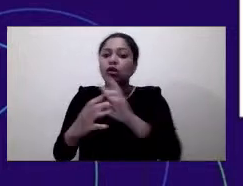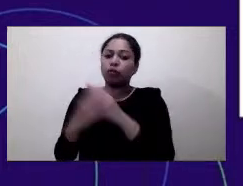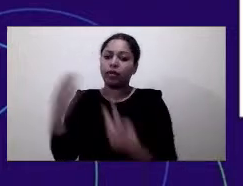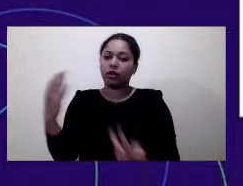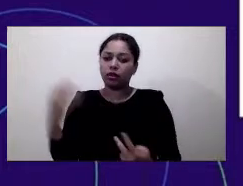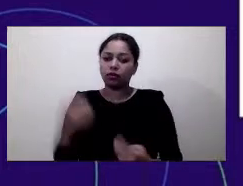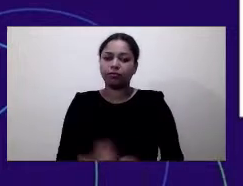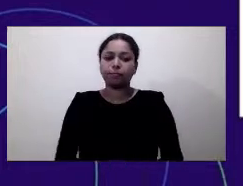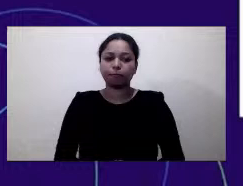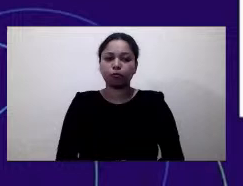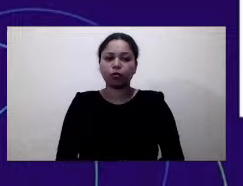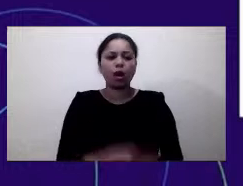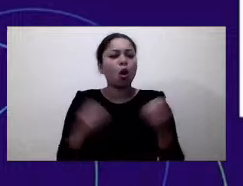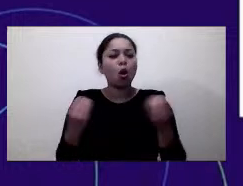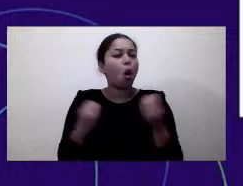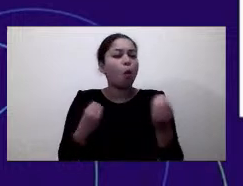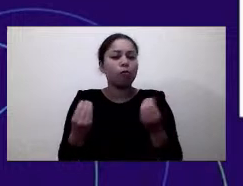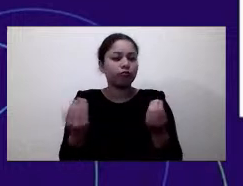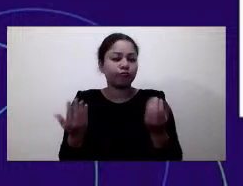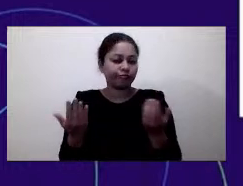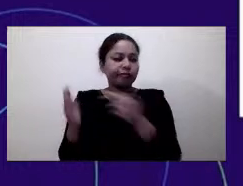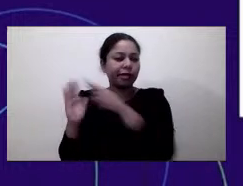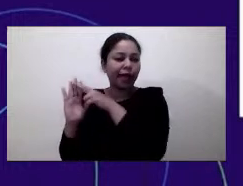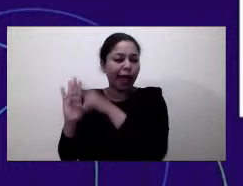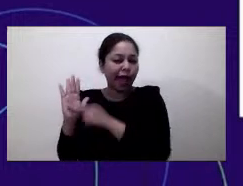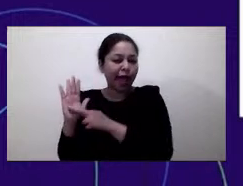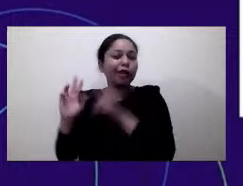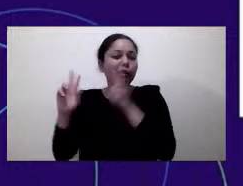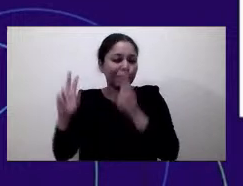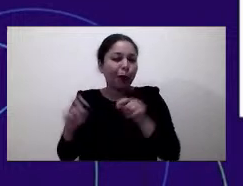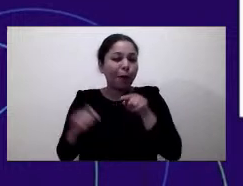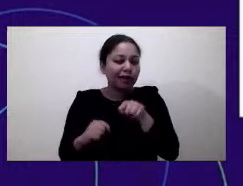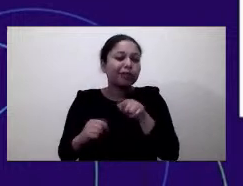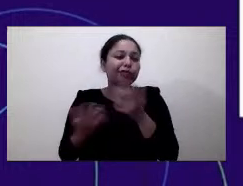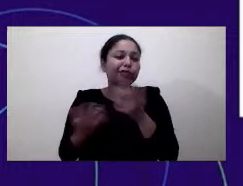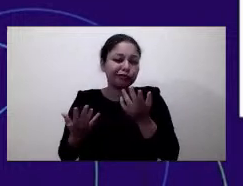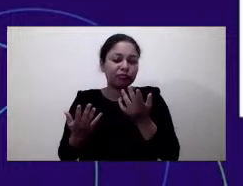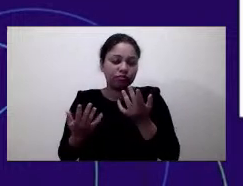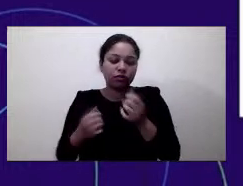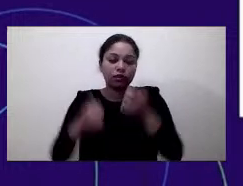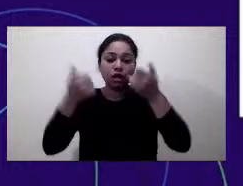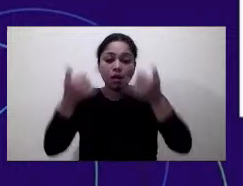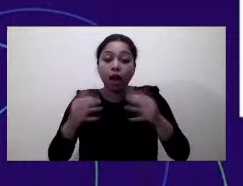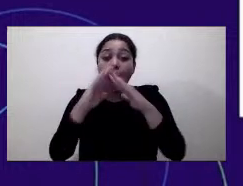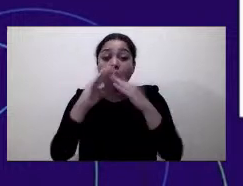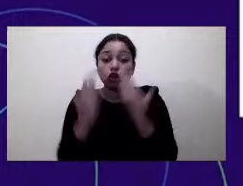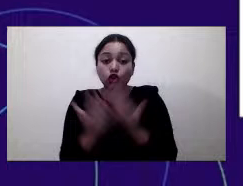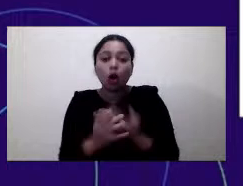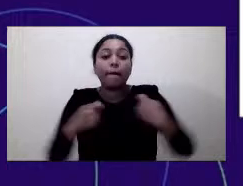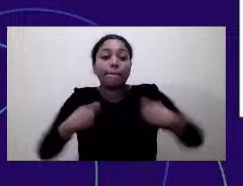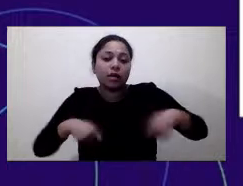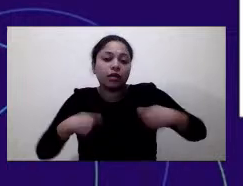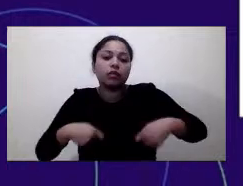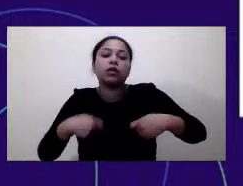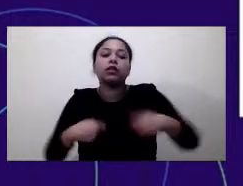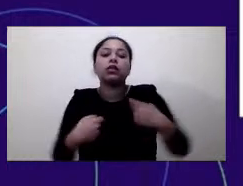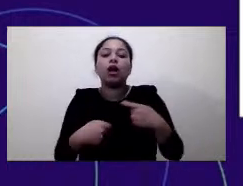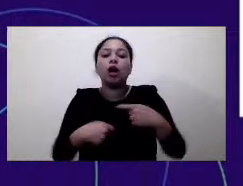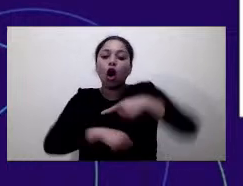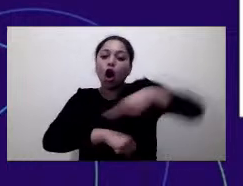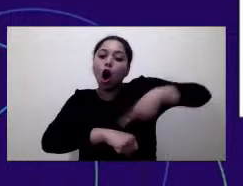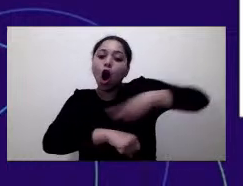guidelines, it says that schools must have a school workload of 30